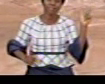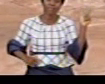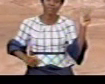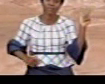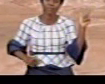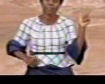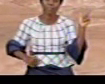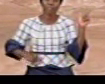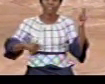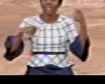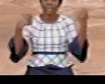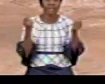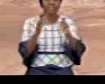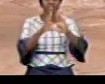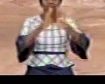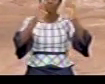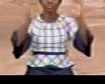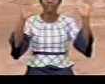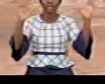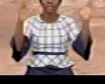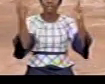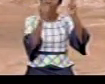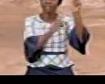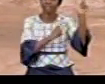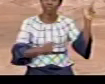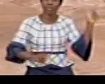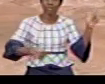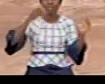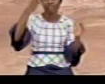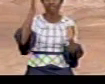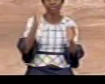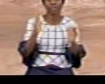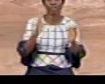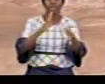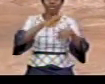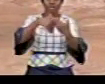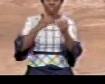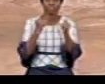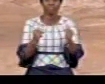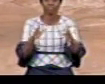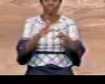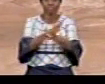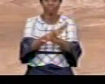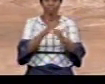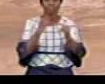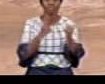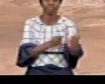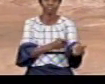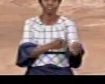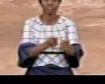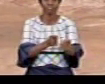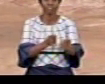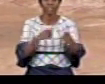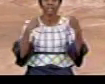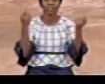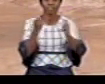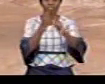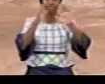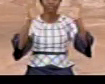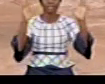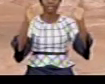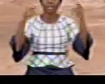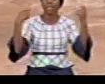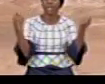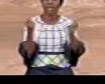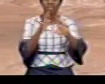Praise his holy name, hallelujah, for the Lord God omnipotent reigneth.